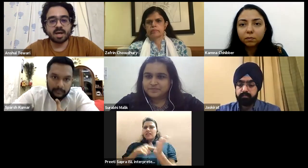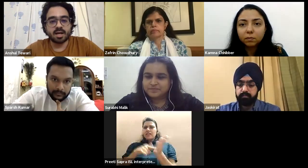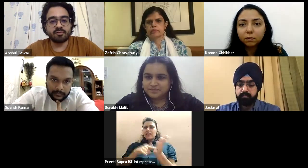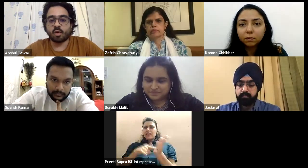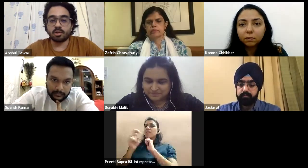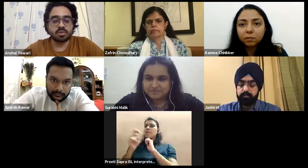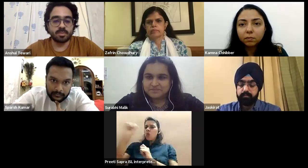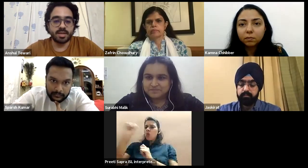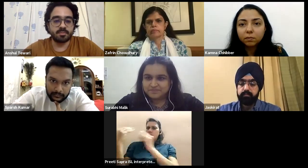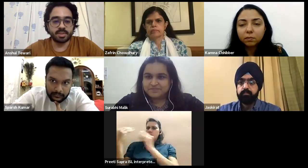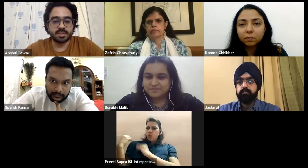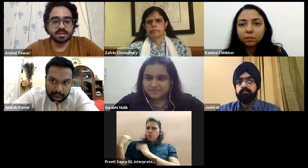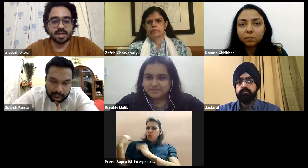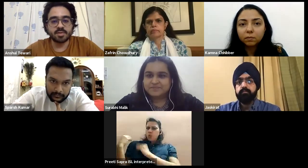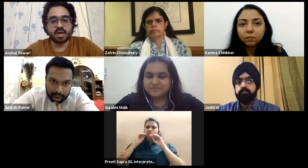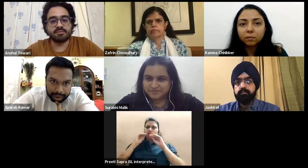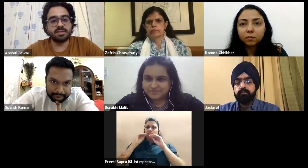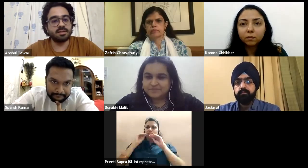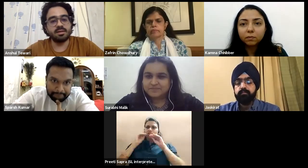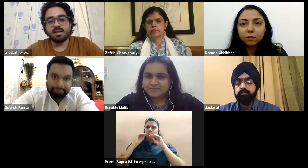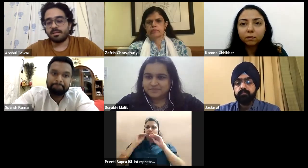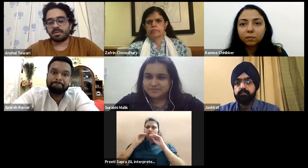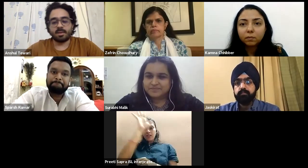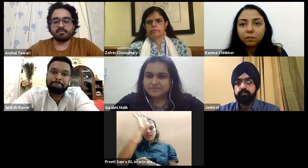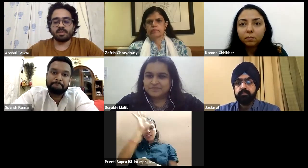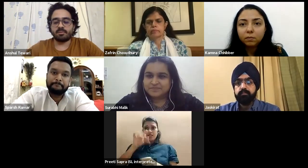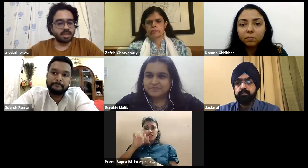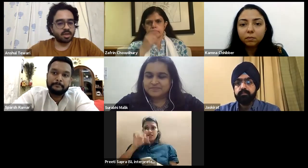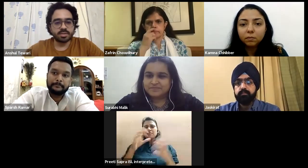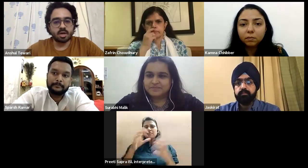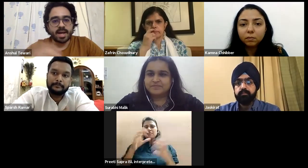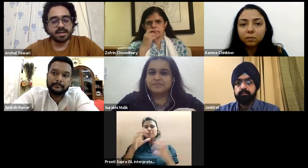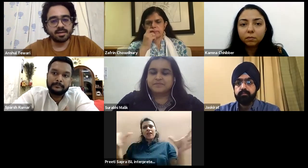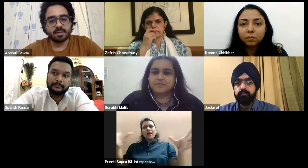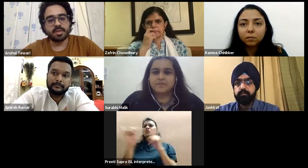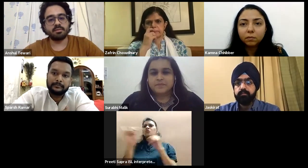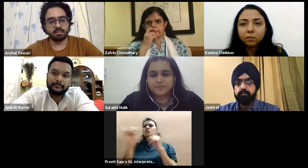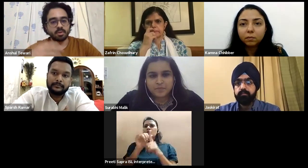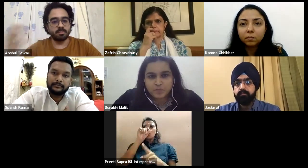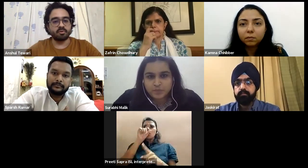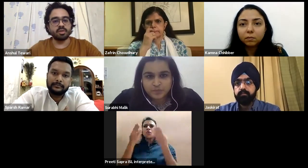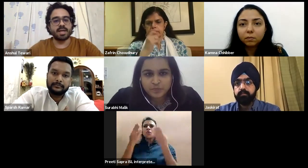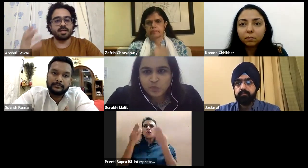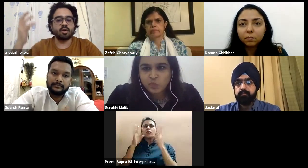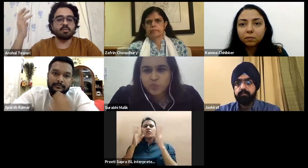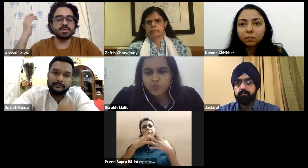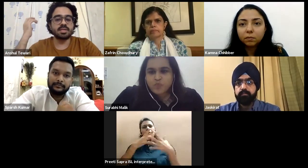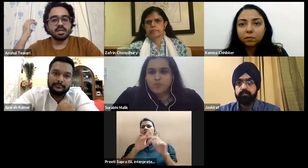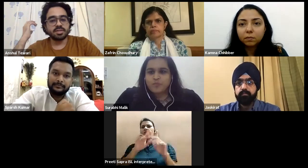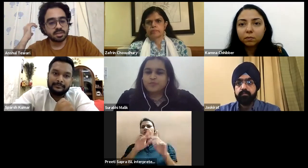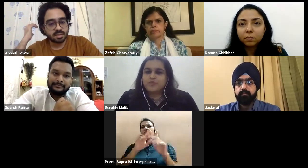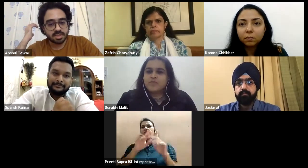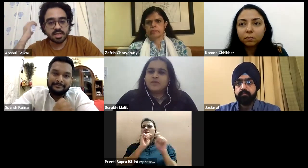biggest market for all social media companies, right? So you have TikTok is now banned in India, but before that, TikTok